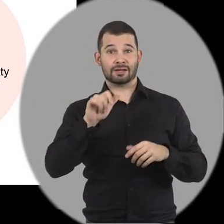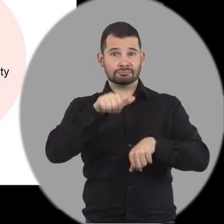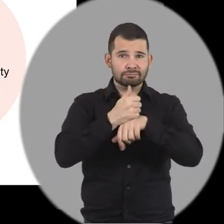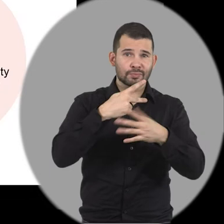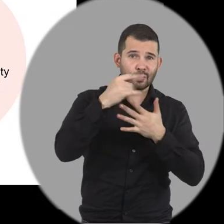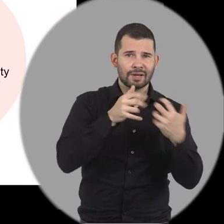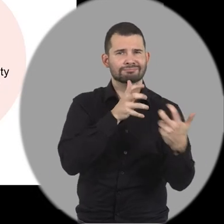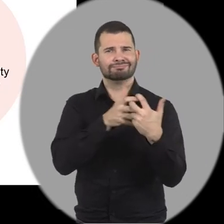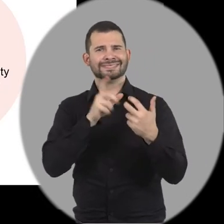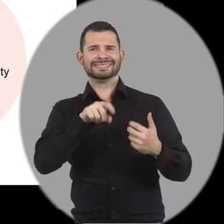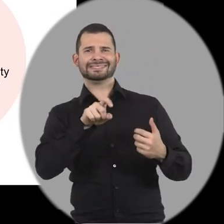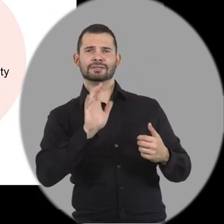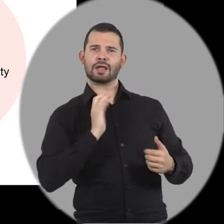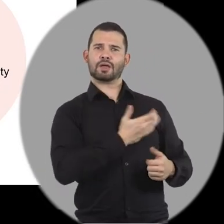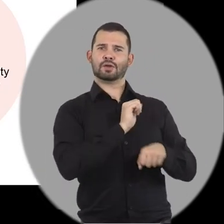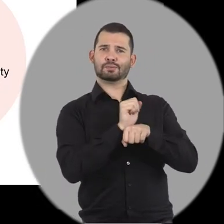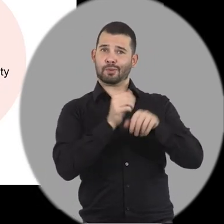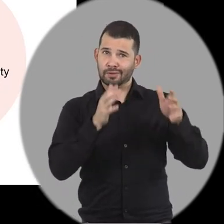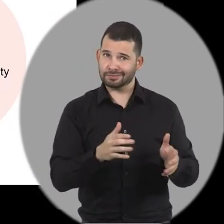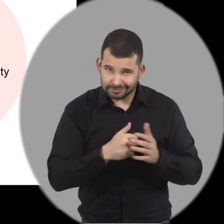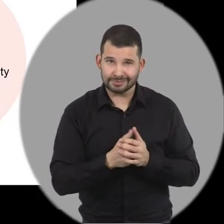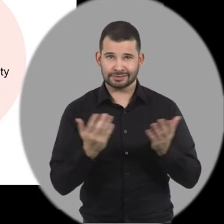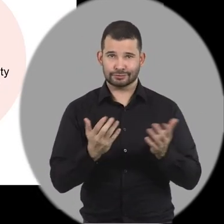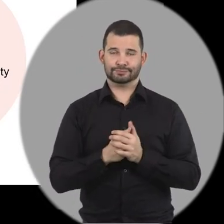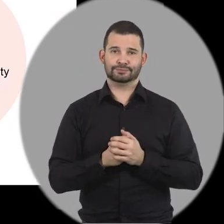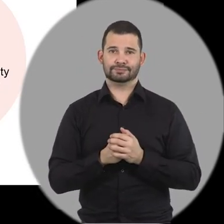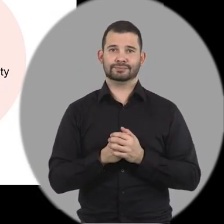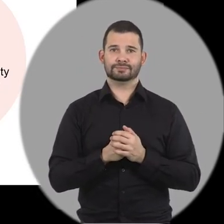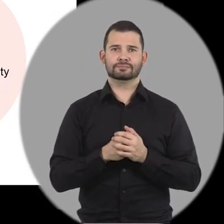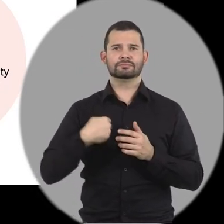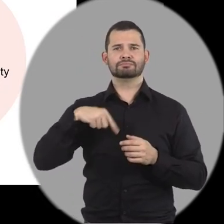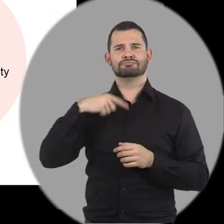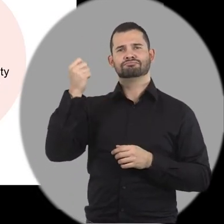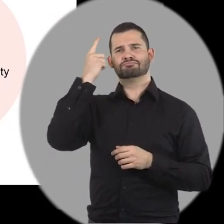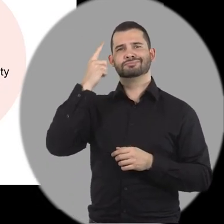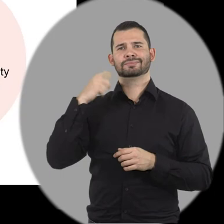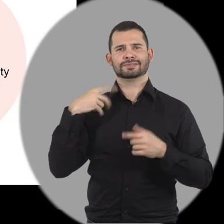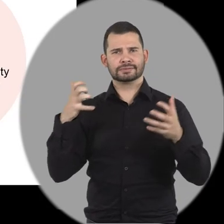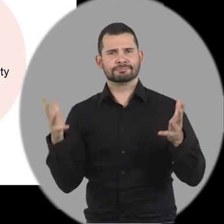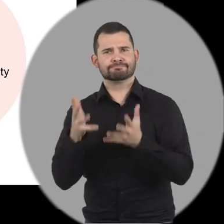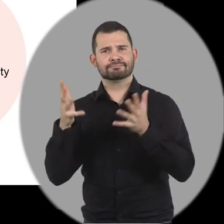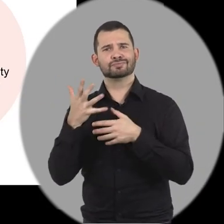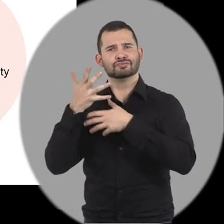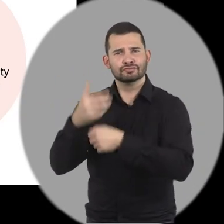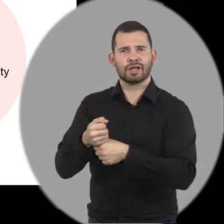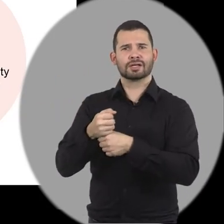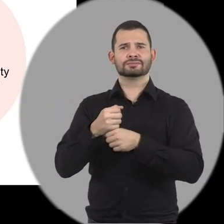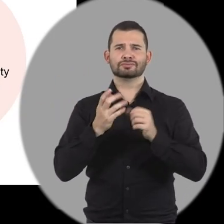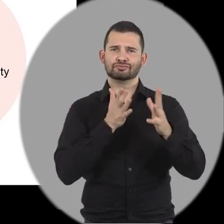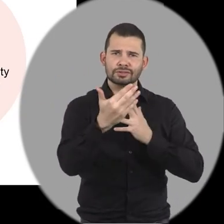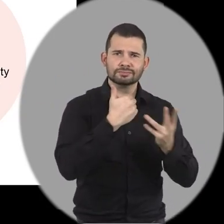programs that reflect and address the needs of our employees. We understand that this will require us to cultivate trust